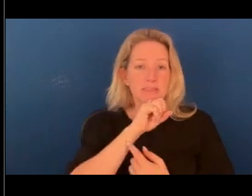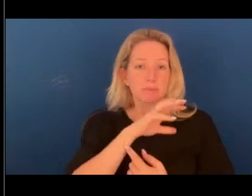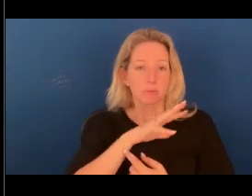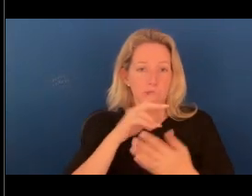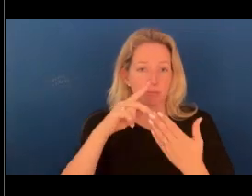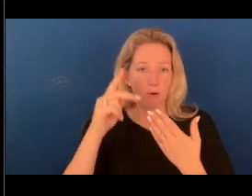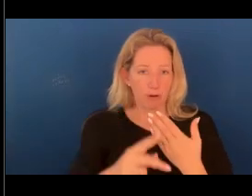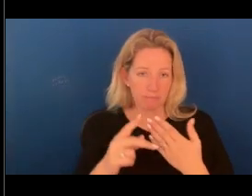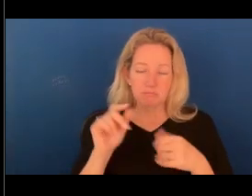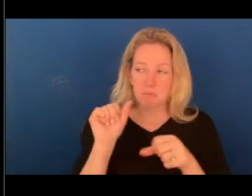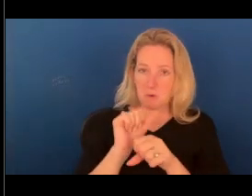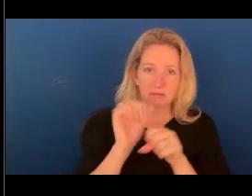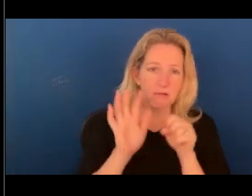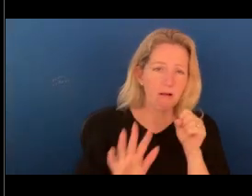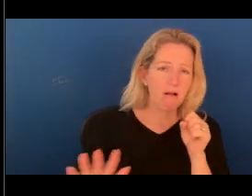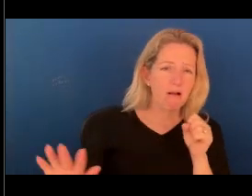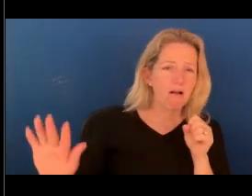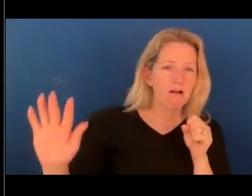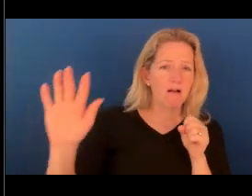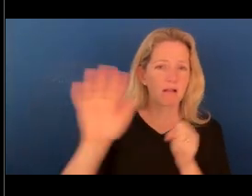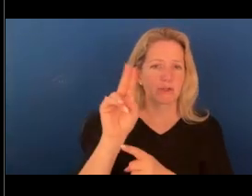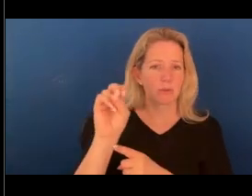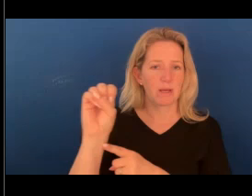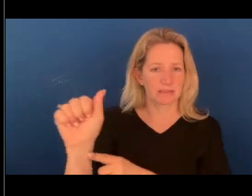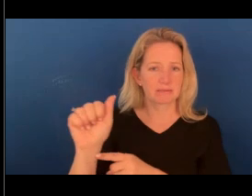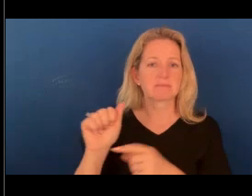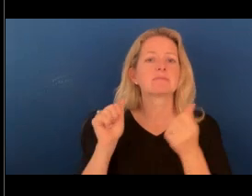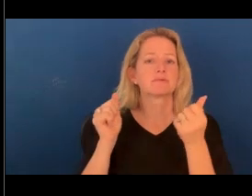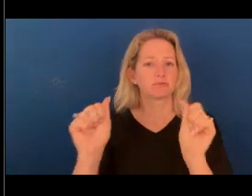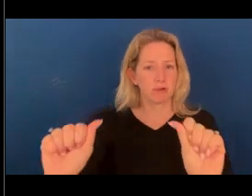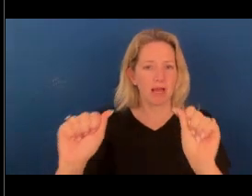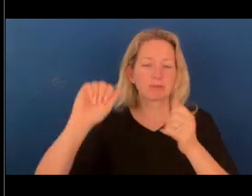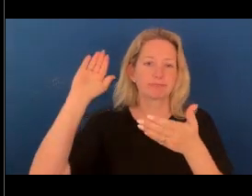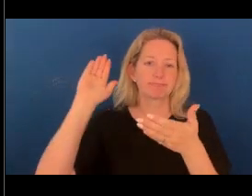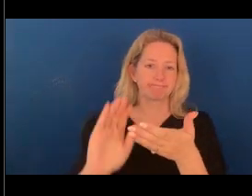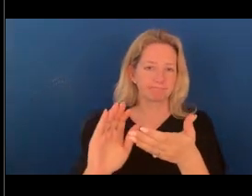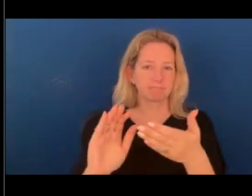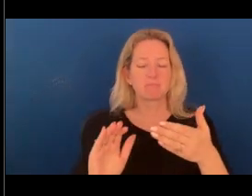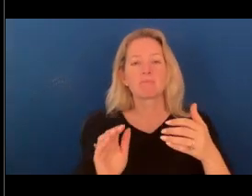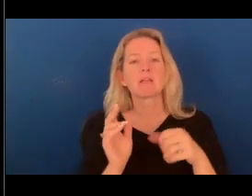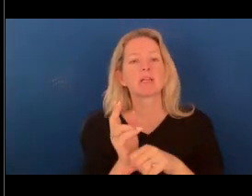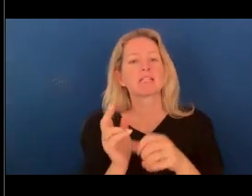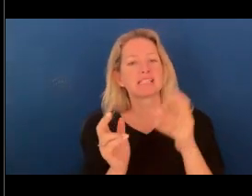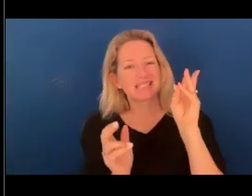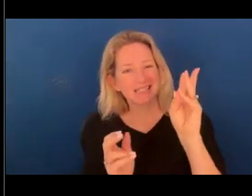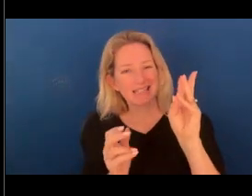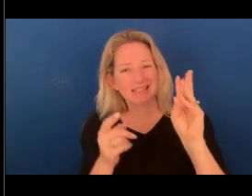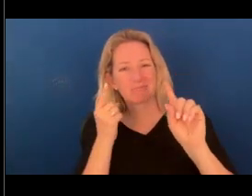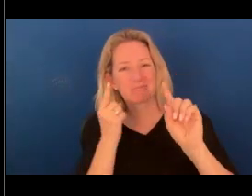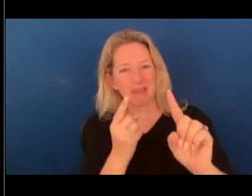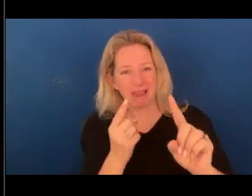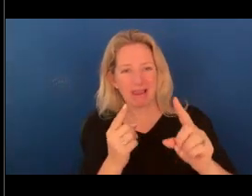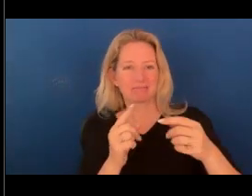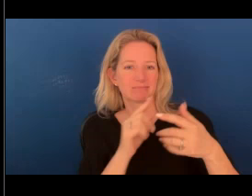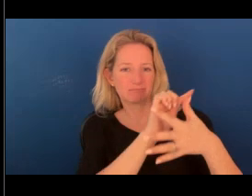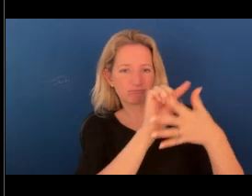reduce the impacts of marine debris through 6 main pillars: prevention, removal,